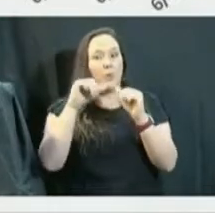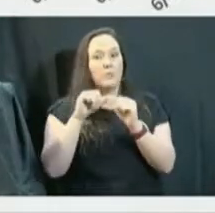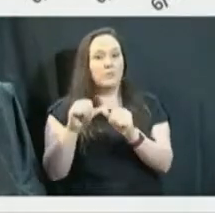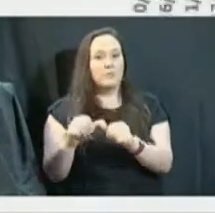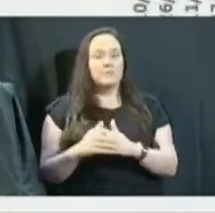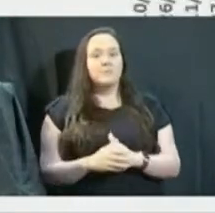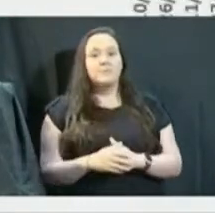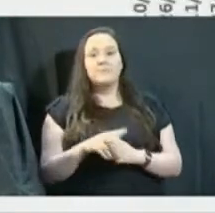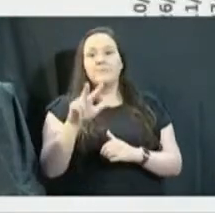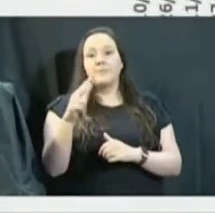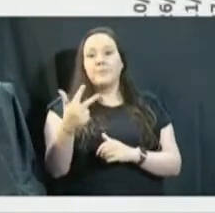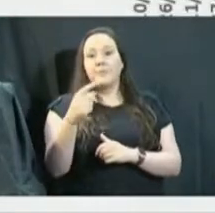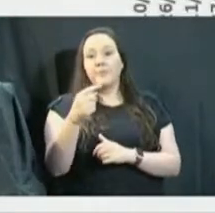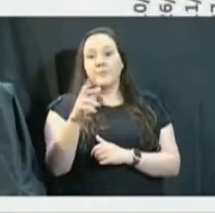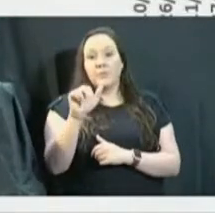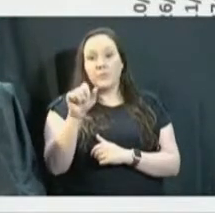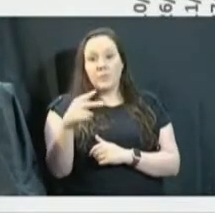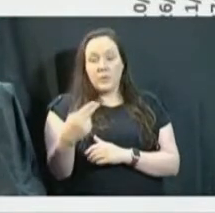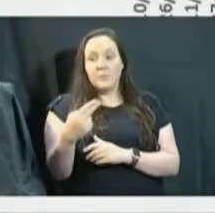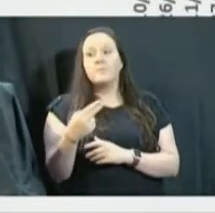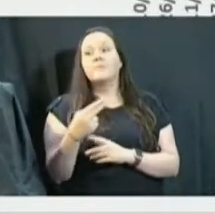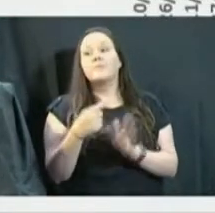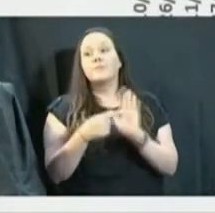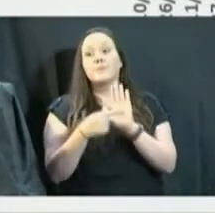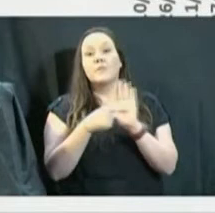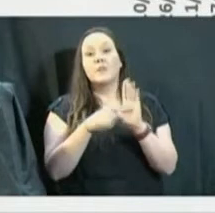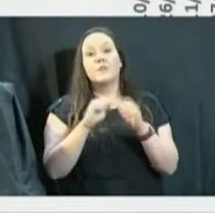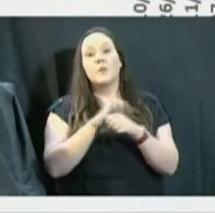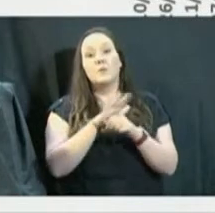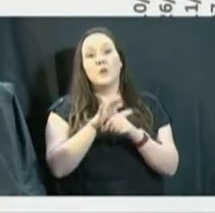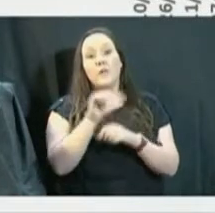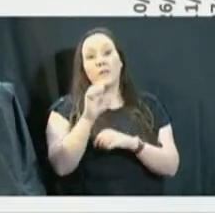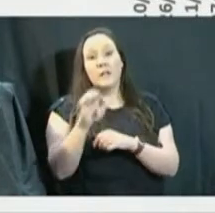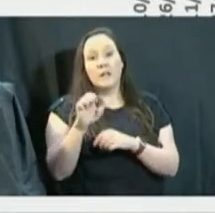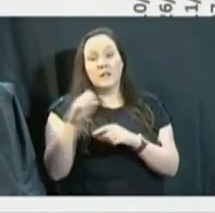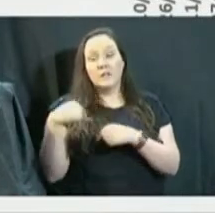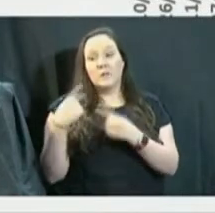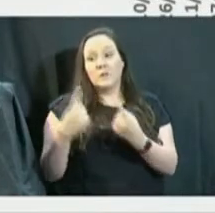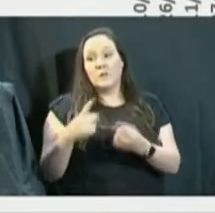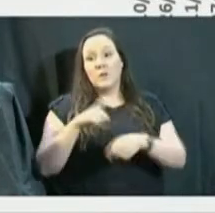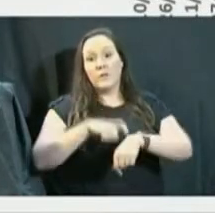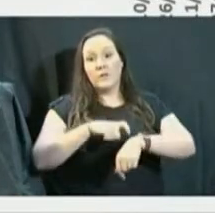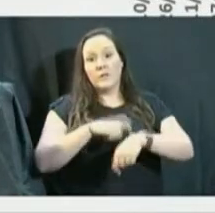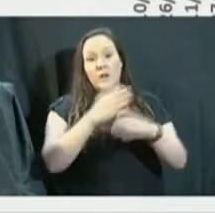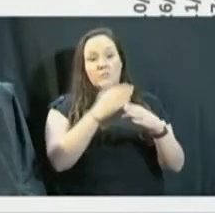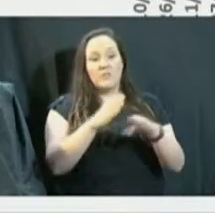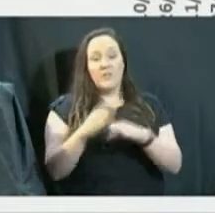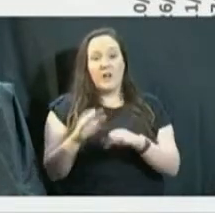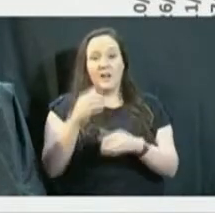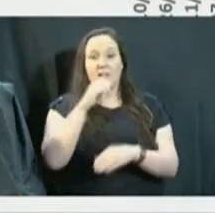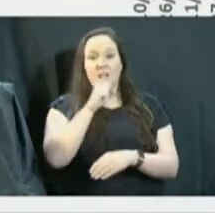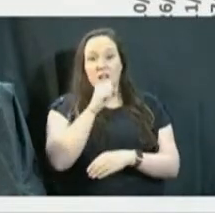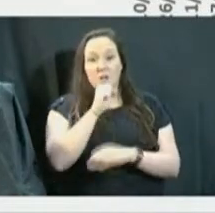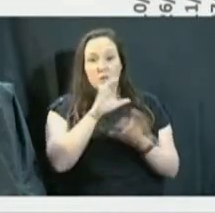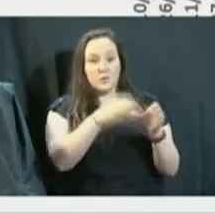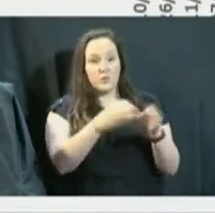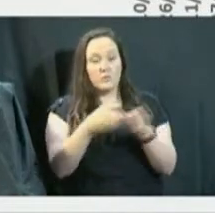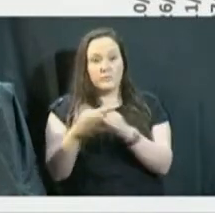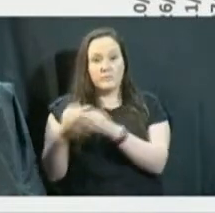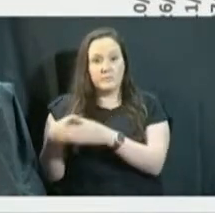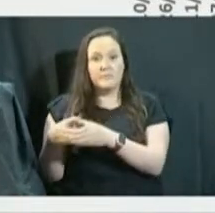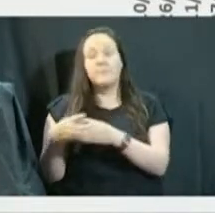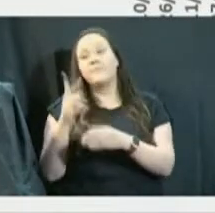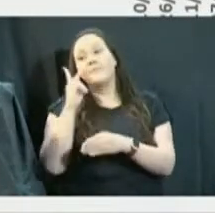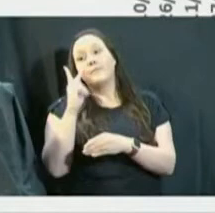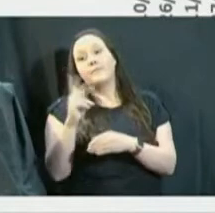The third graph shows COVID cases over time broken down by age. You can see that